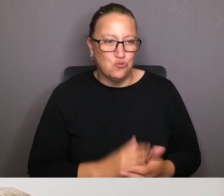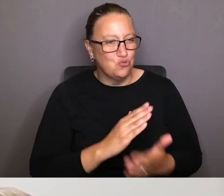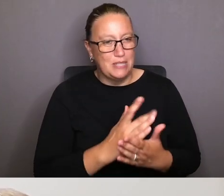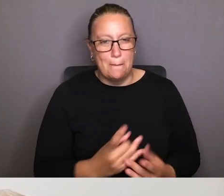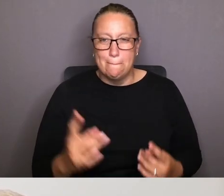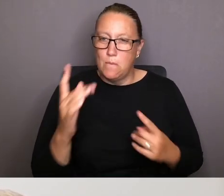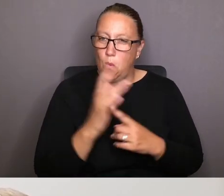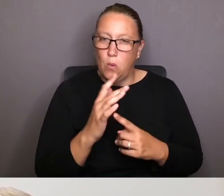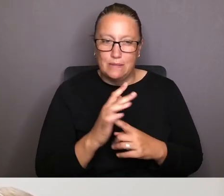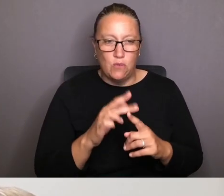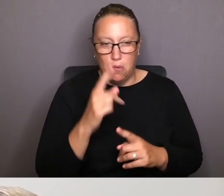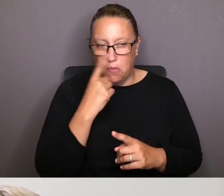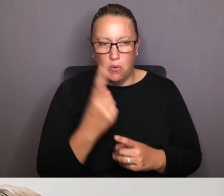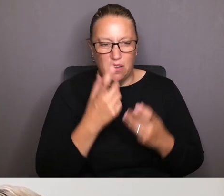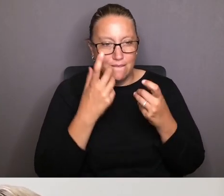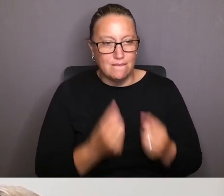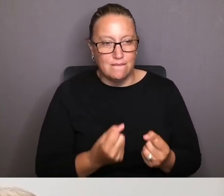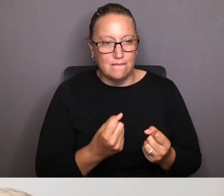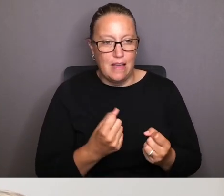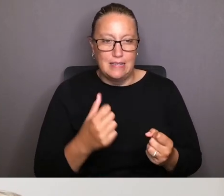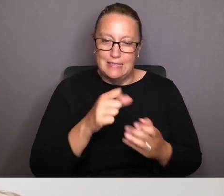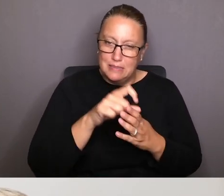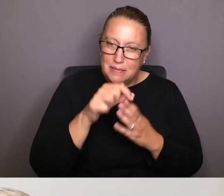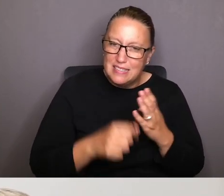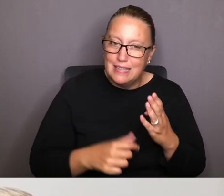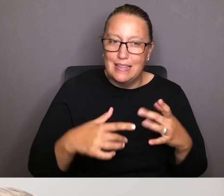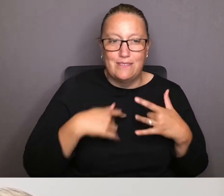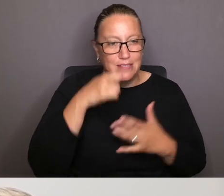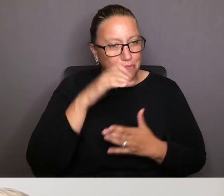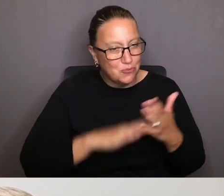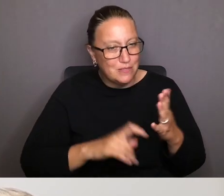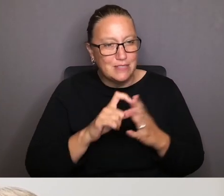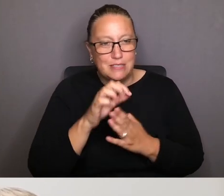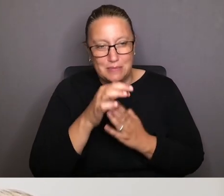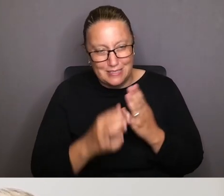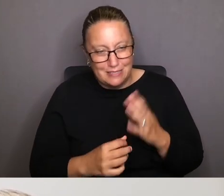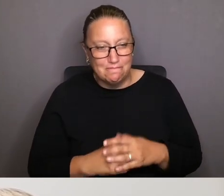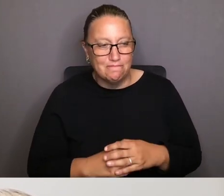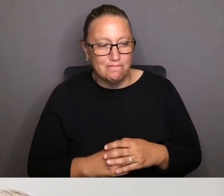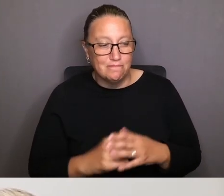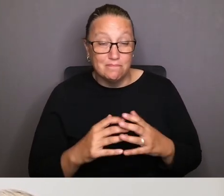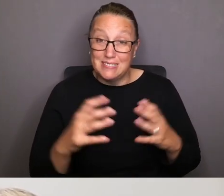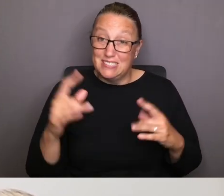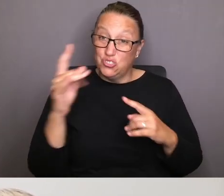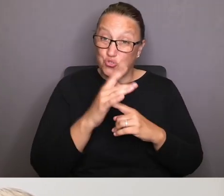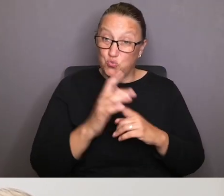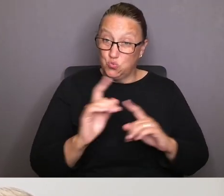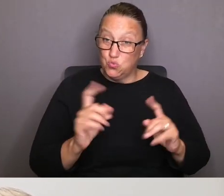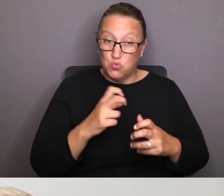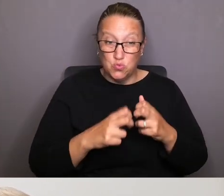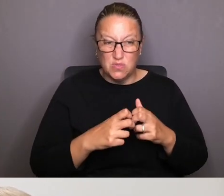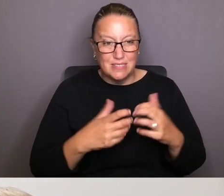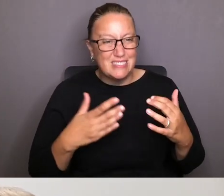in the Hunter. And certainly, you and I had a pretty good chat about women's health issues that